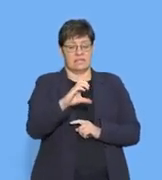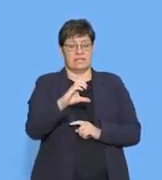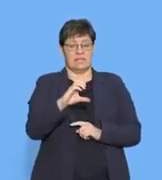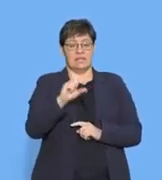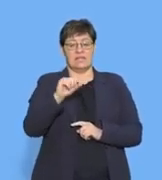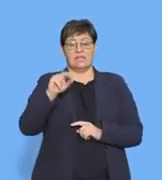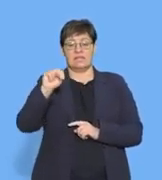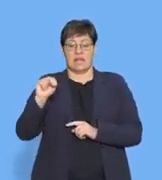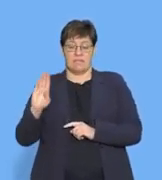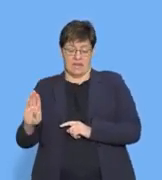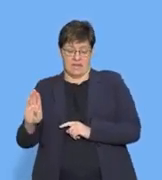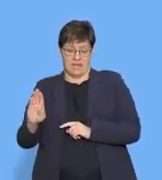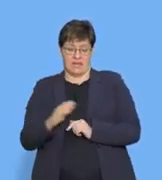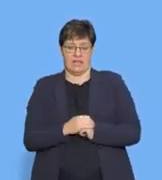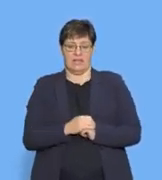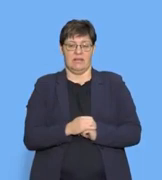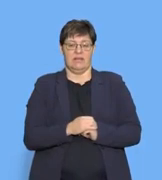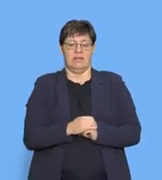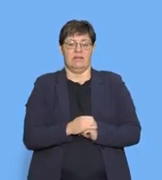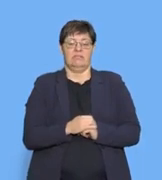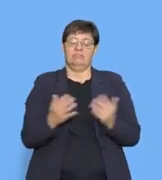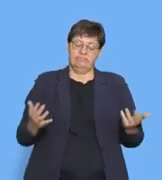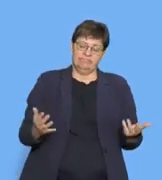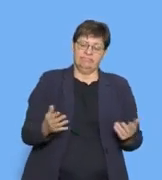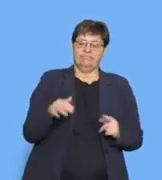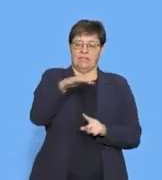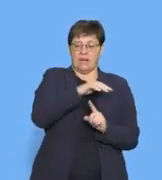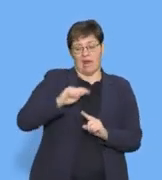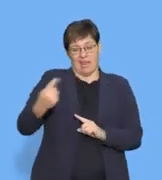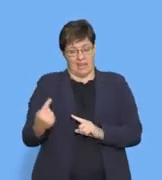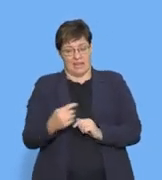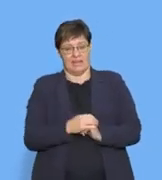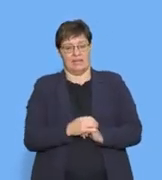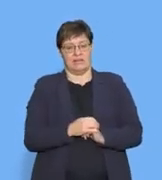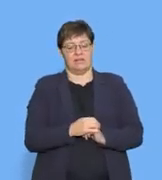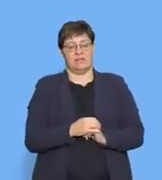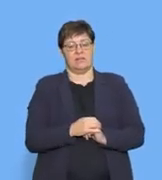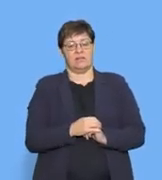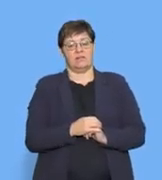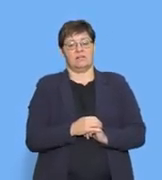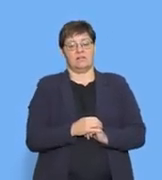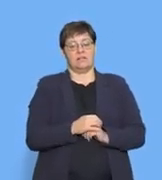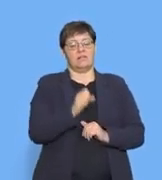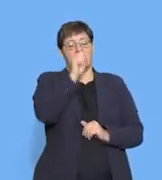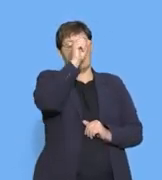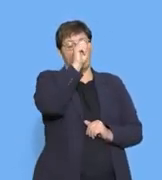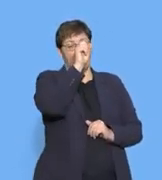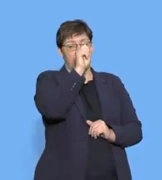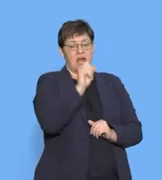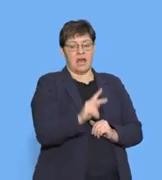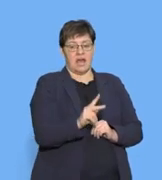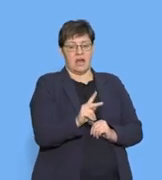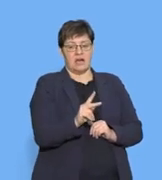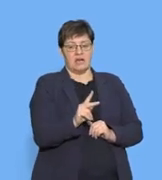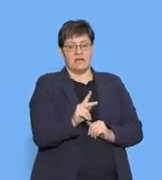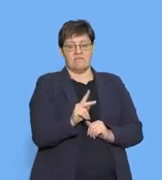half AC sine B, and that can be the other area. And